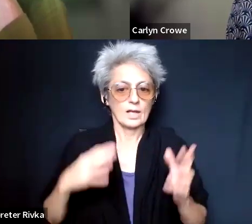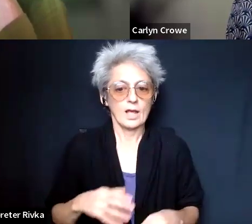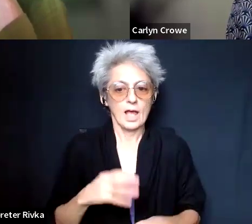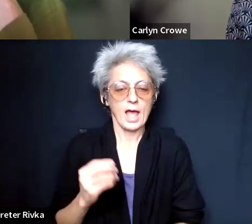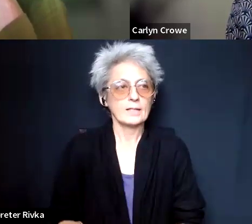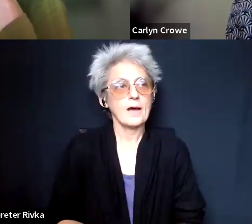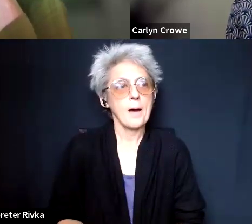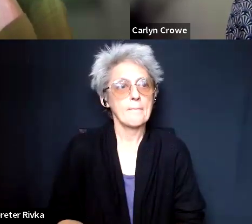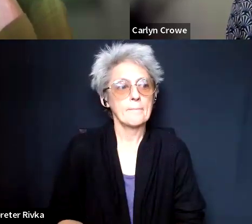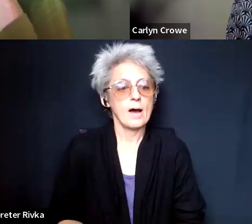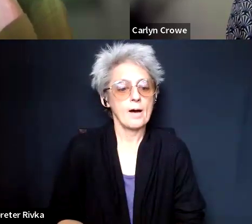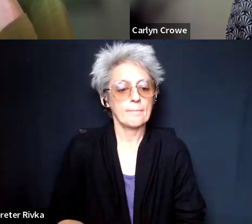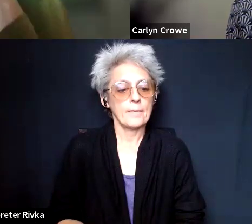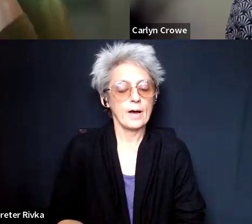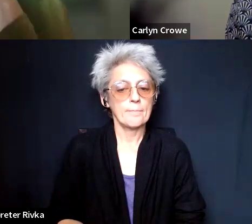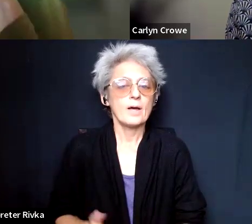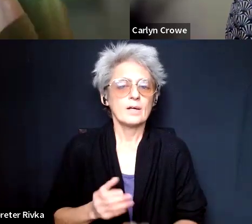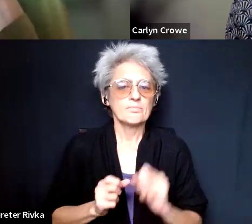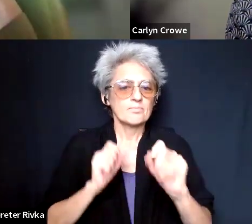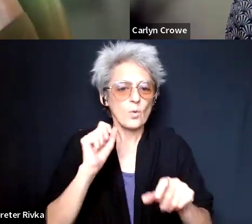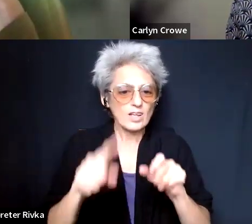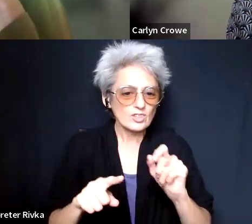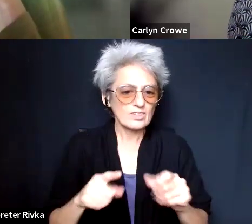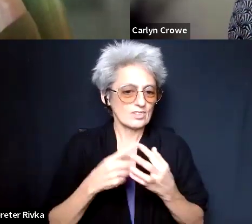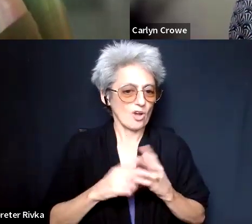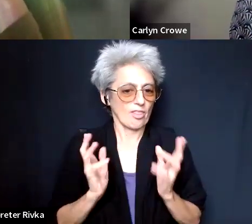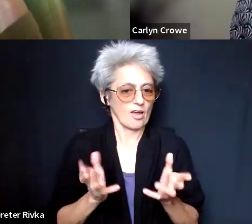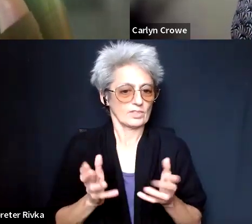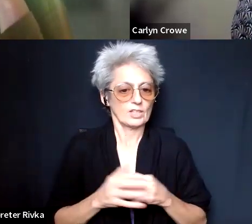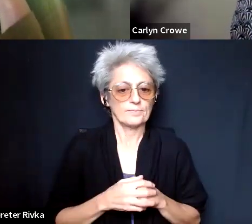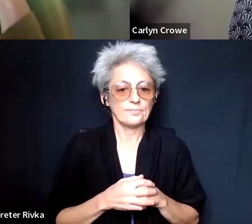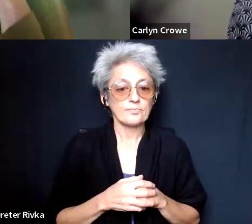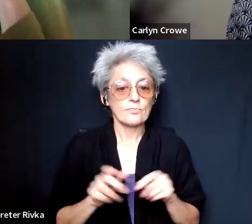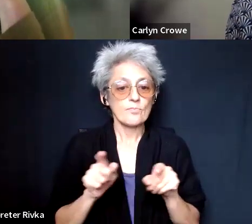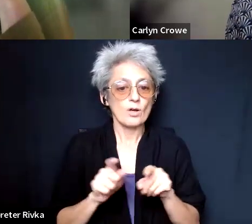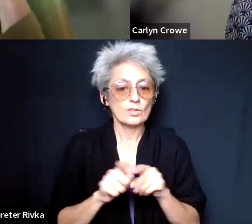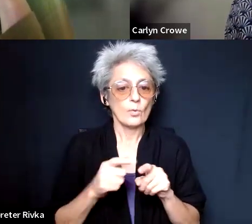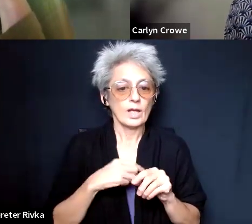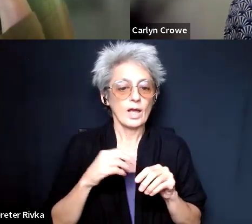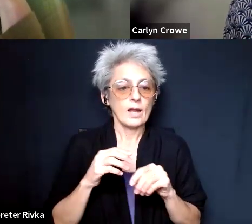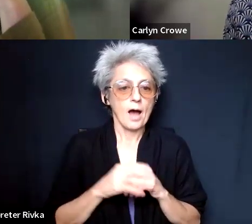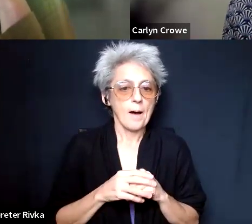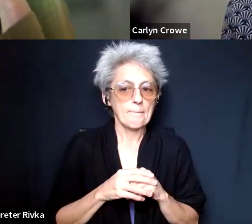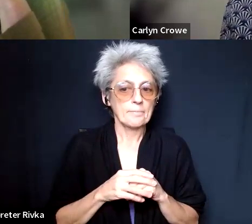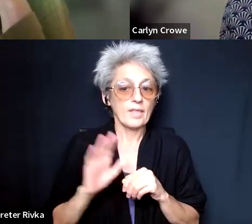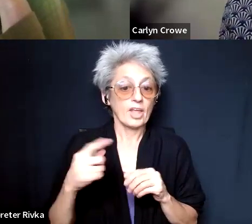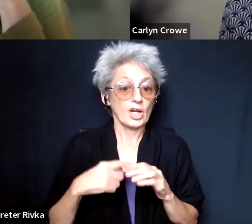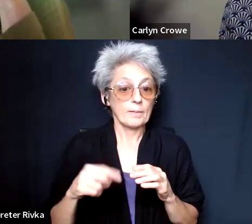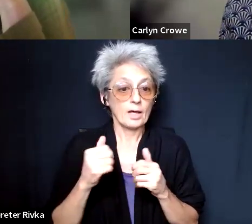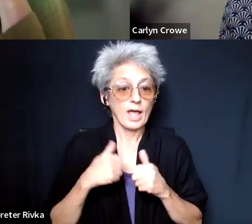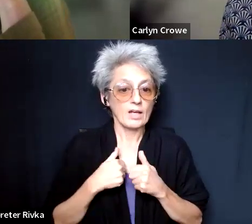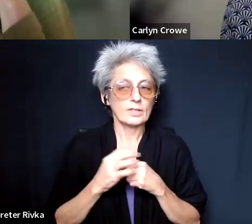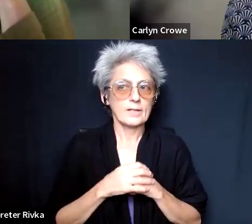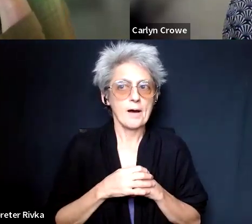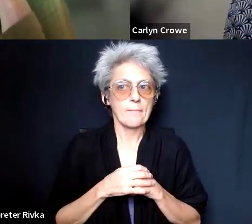pose those questions and get the conversation going. And we can also put their email addresses on our